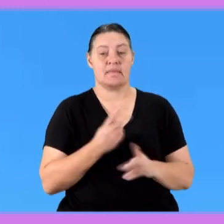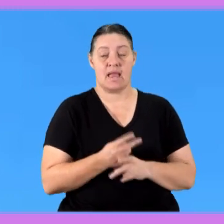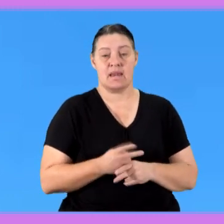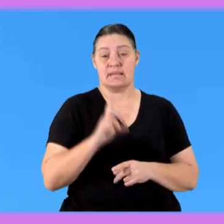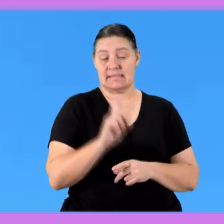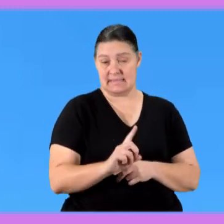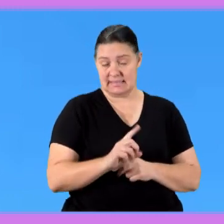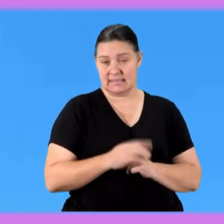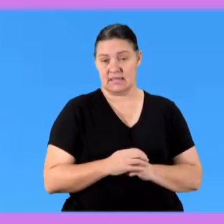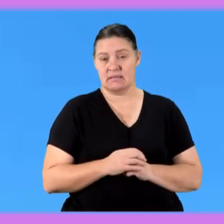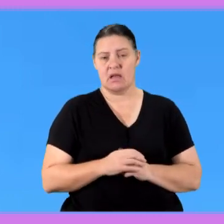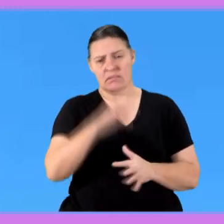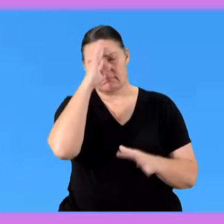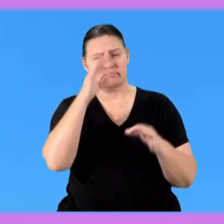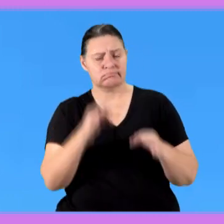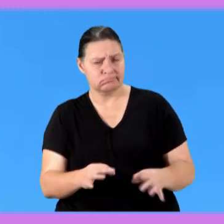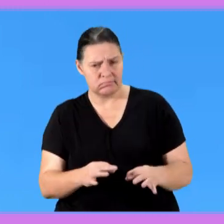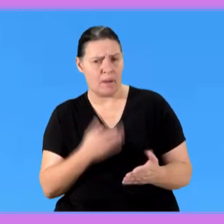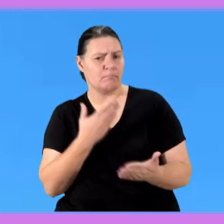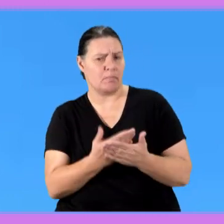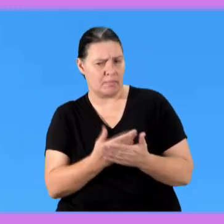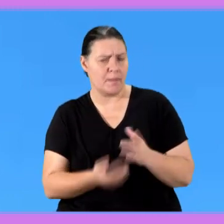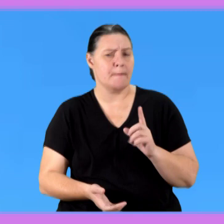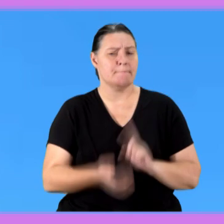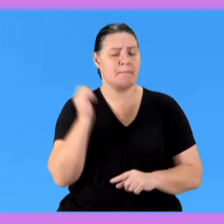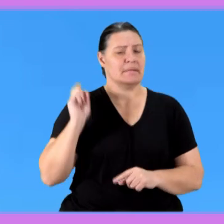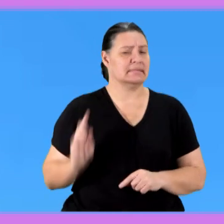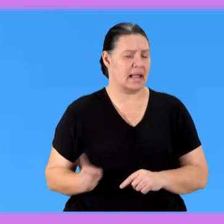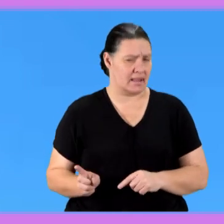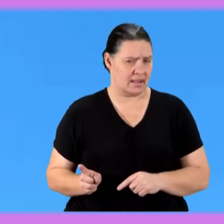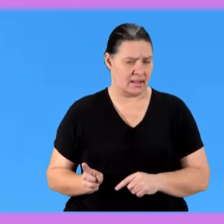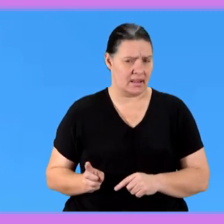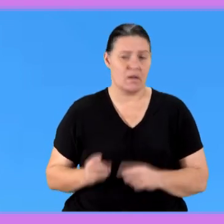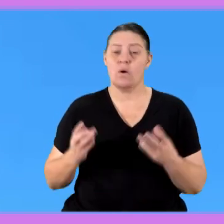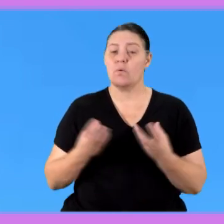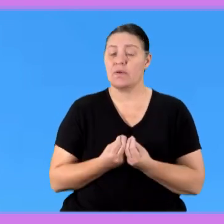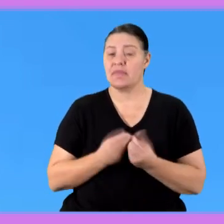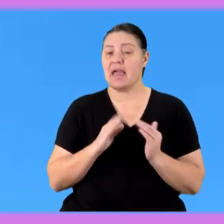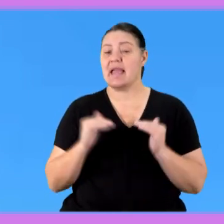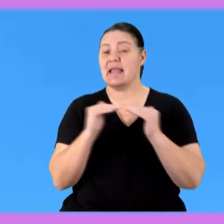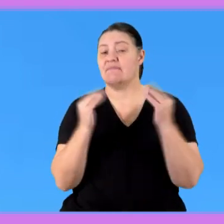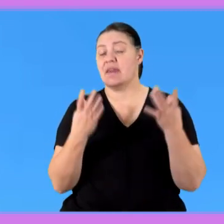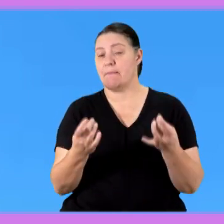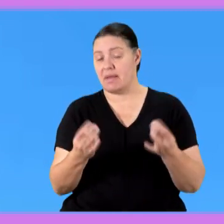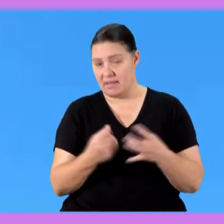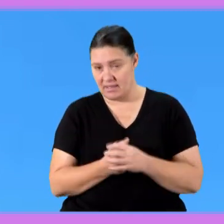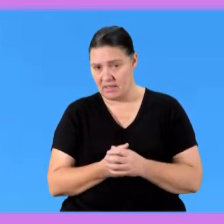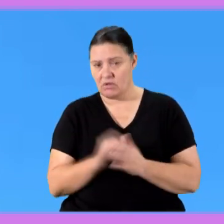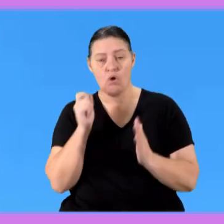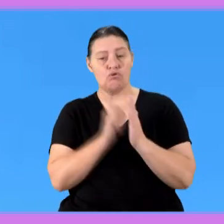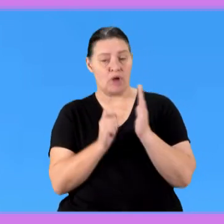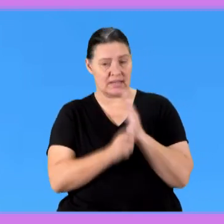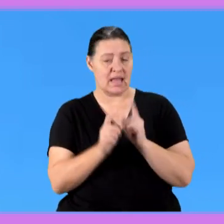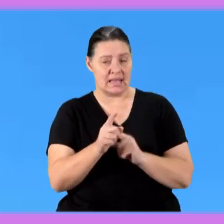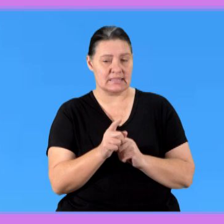Then, number D, determine the probability of getting a tail with an even number. Write your